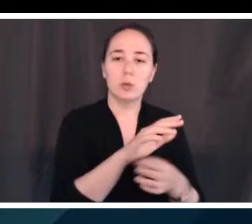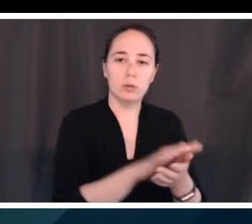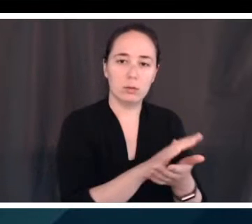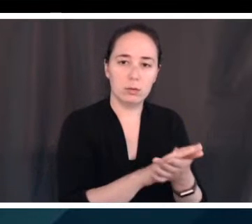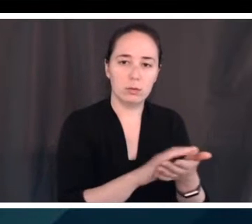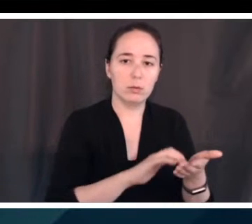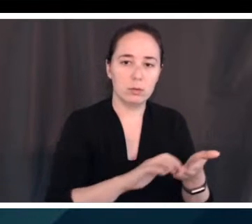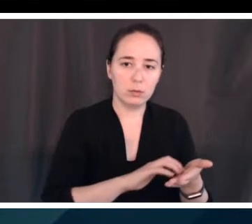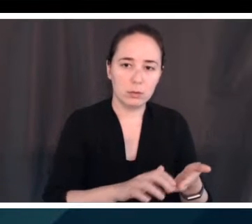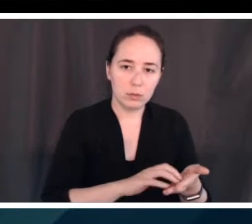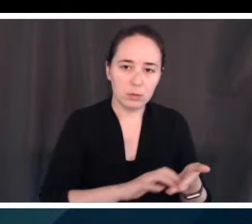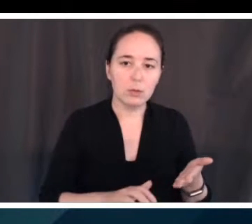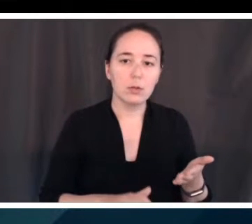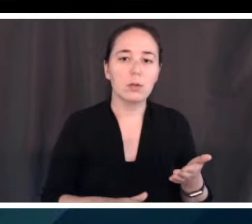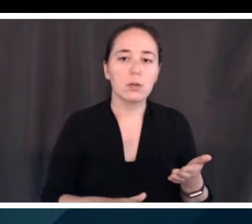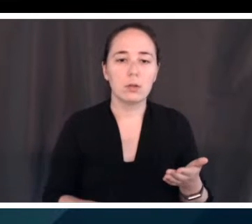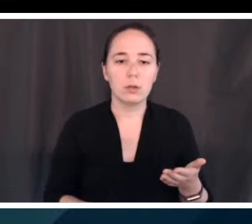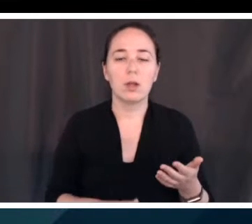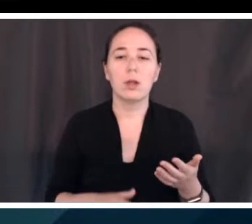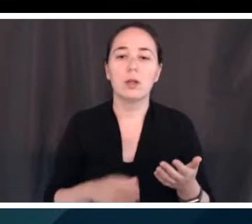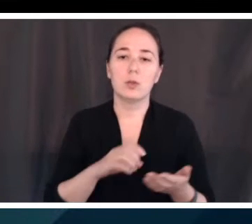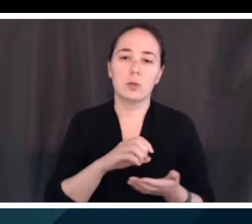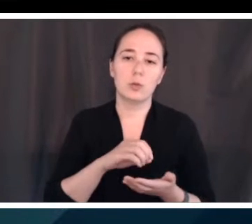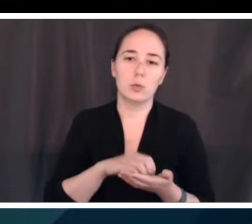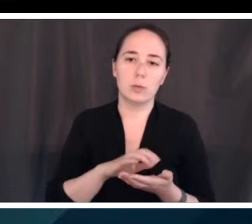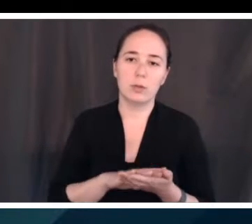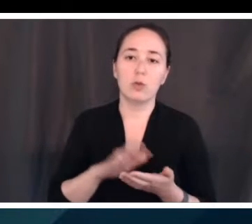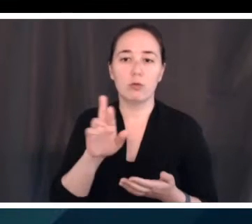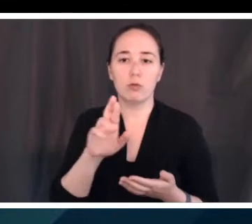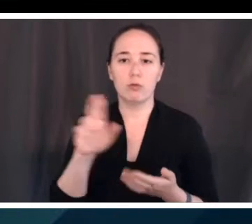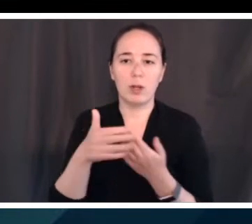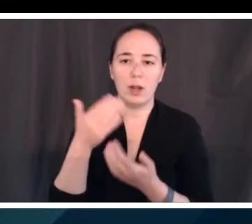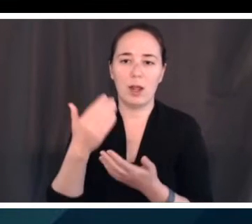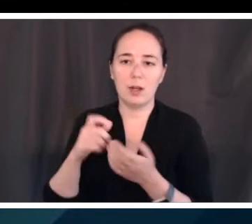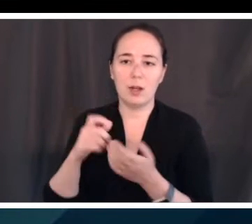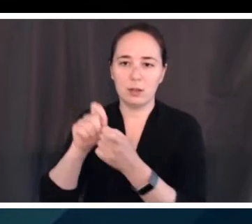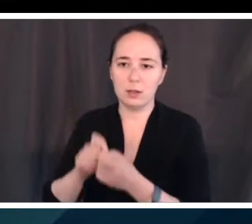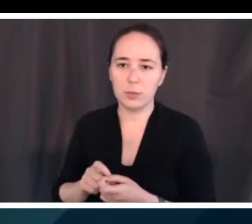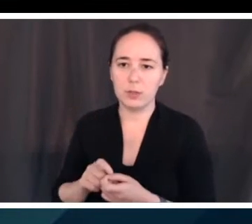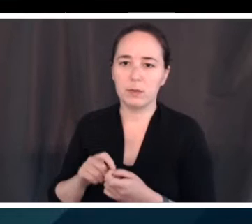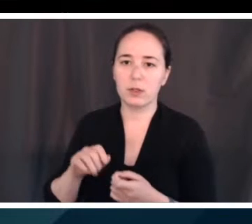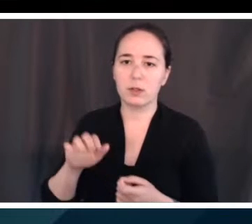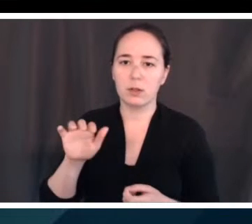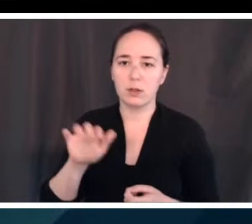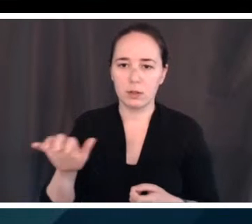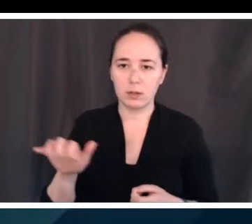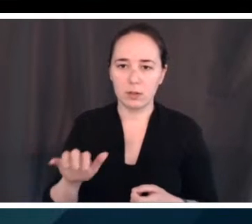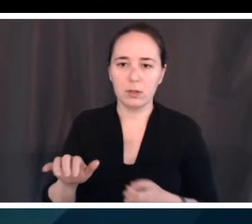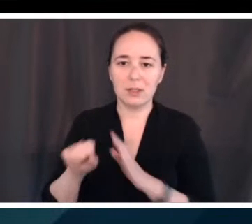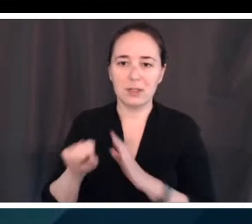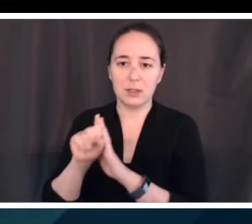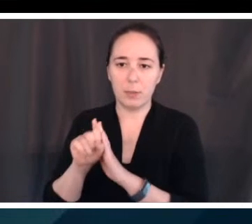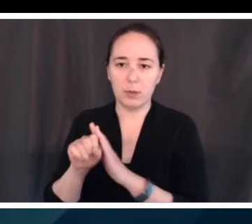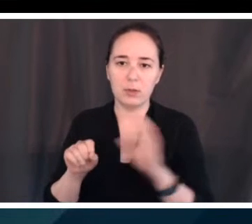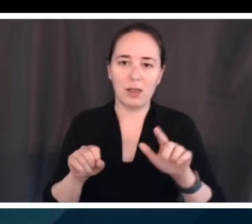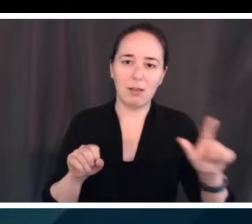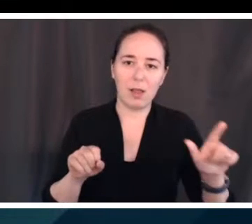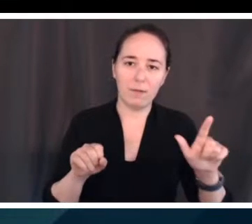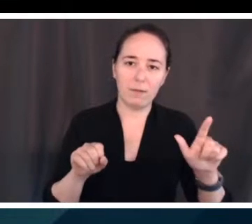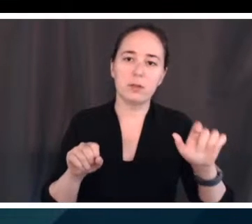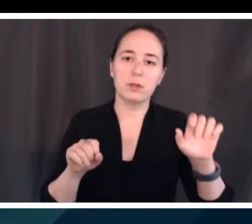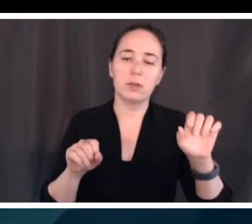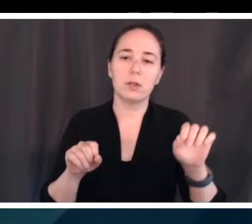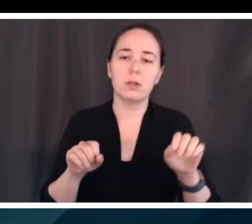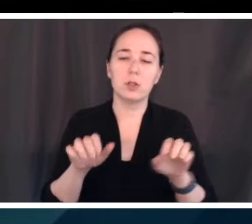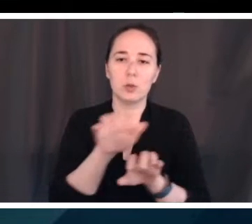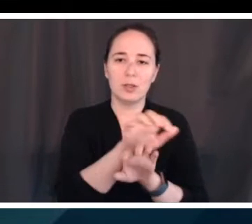write down the right hand part with certain signs that denote it from the left hand part, and then underneath it the left hand part